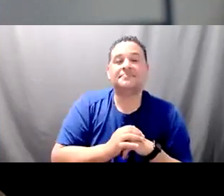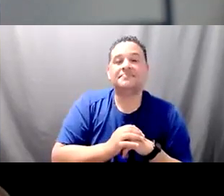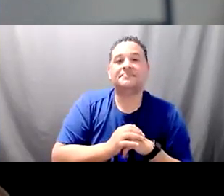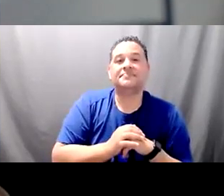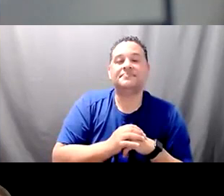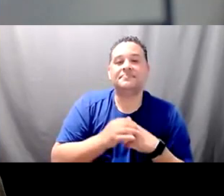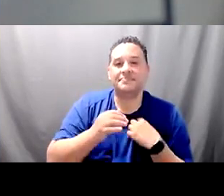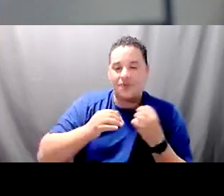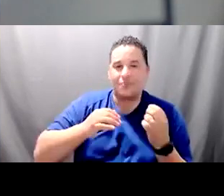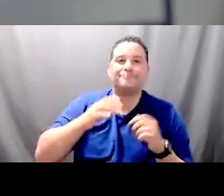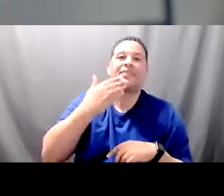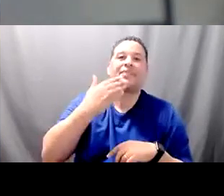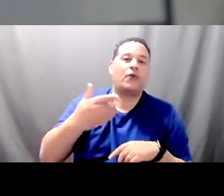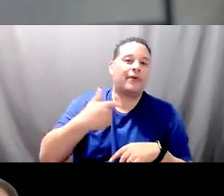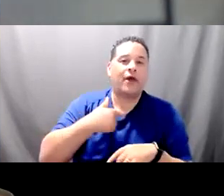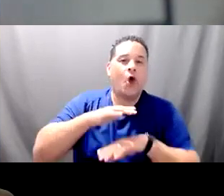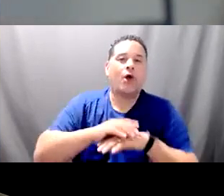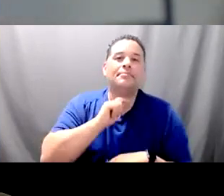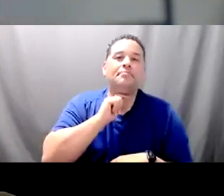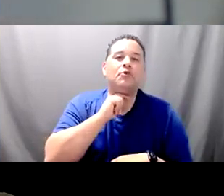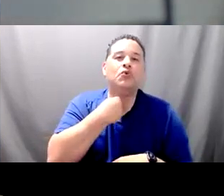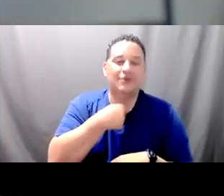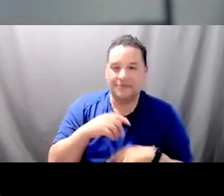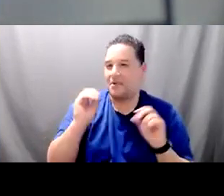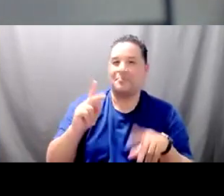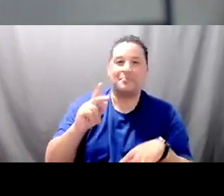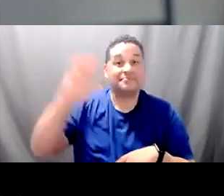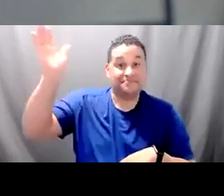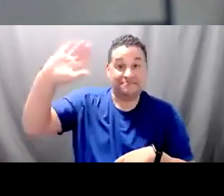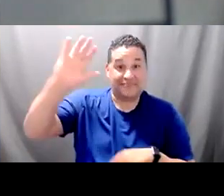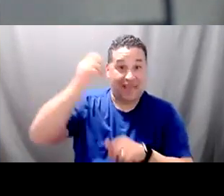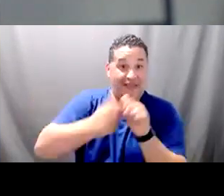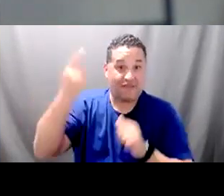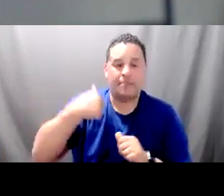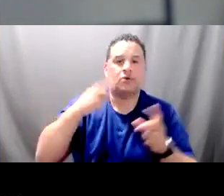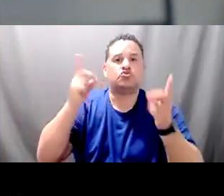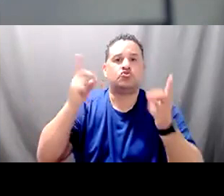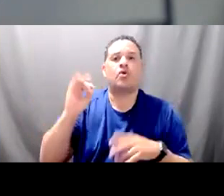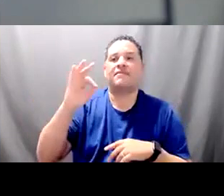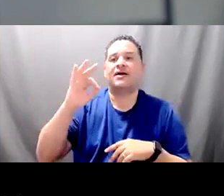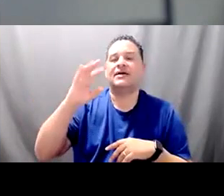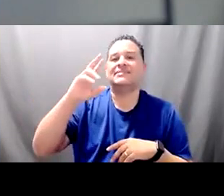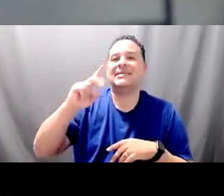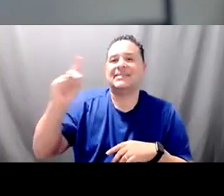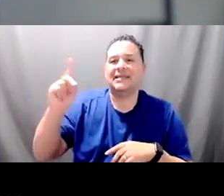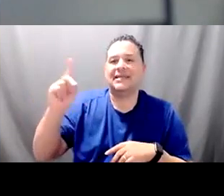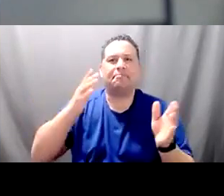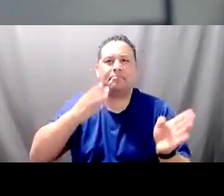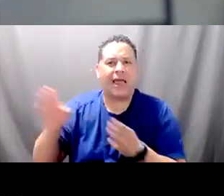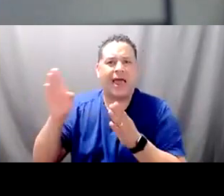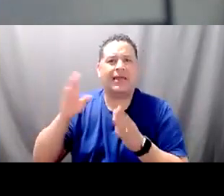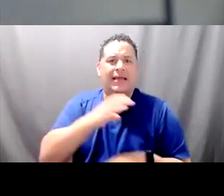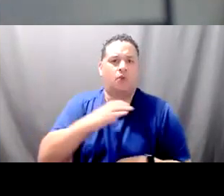Thank you. I was on mute. Hello, everyone. I am the director of the DD Planning Council,